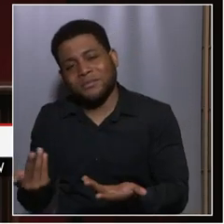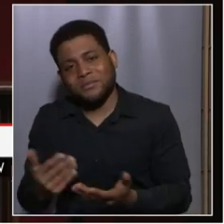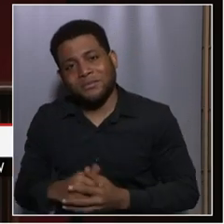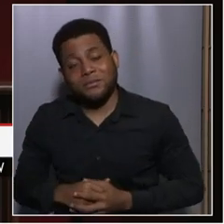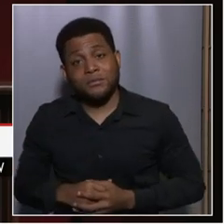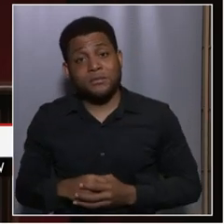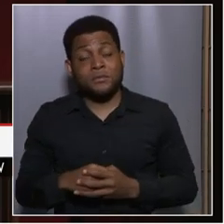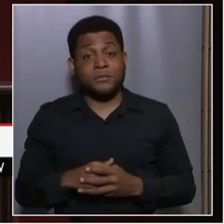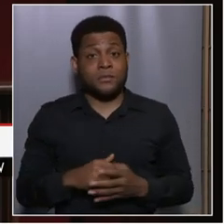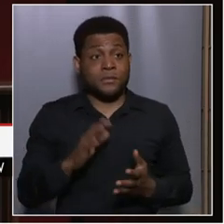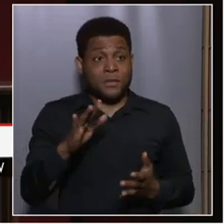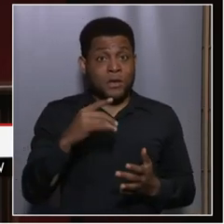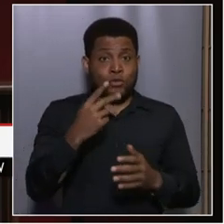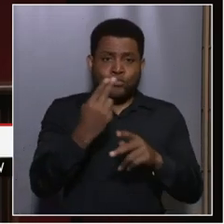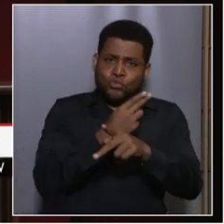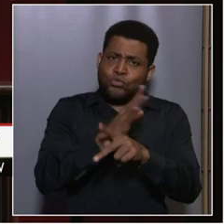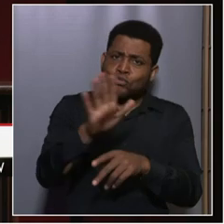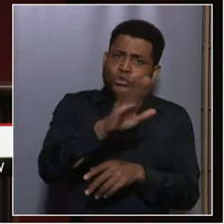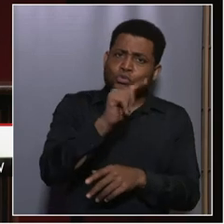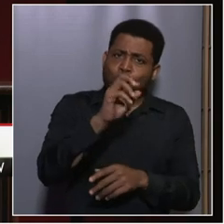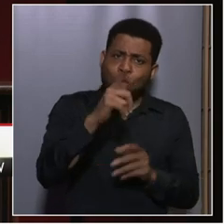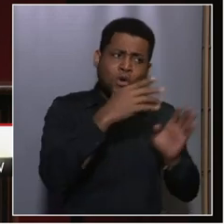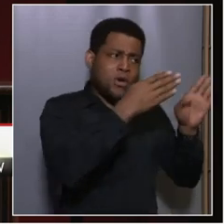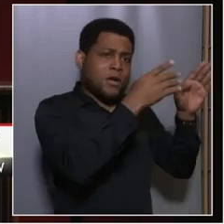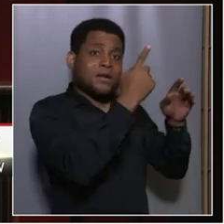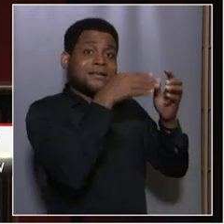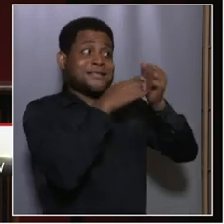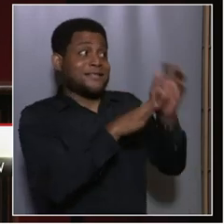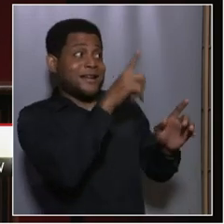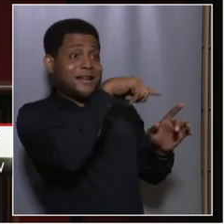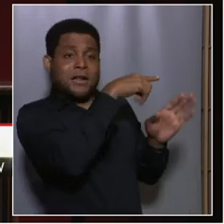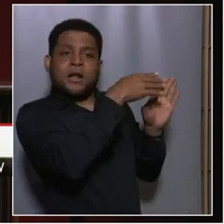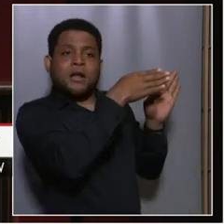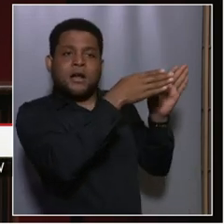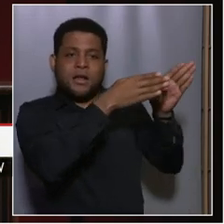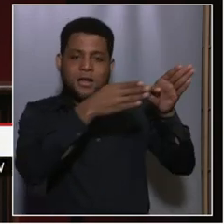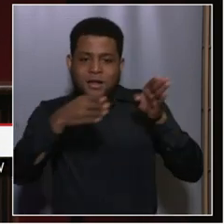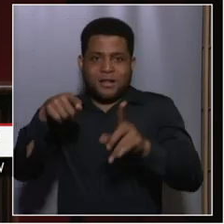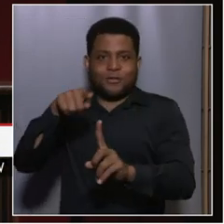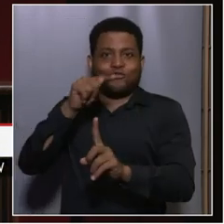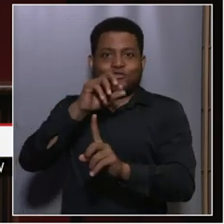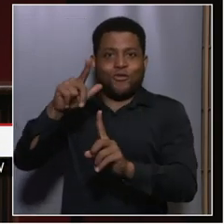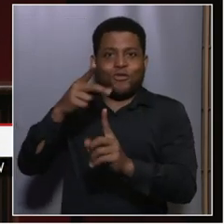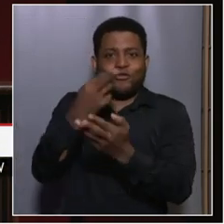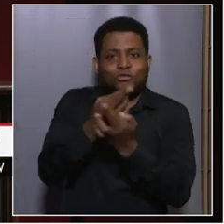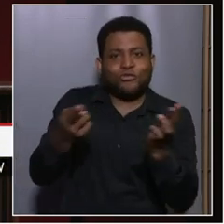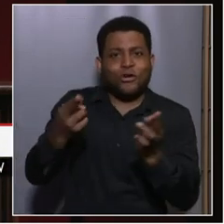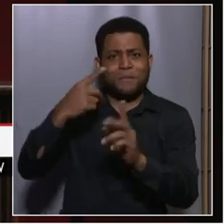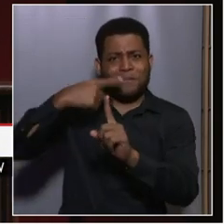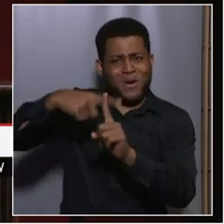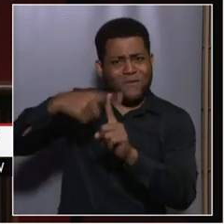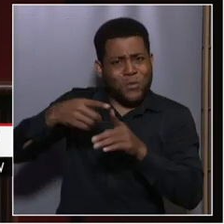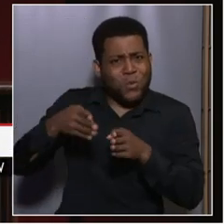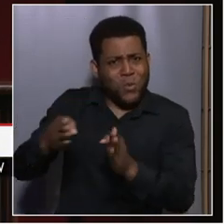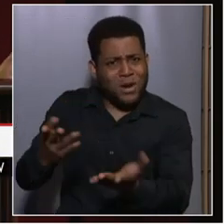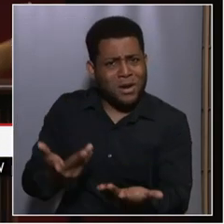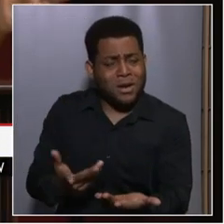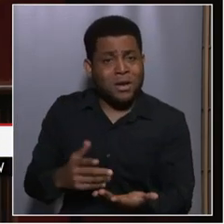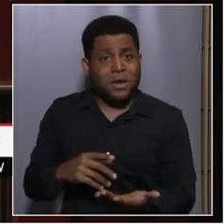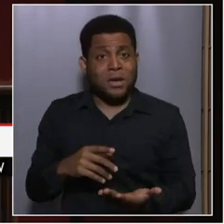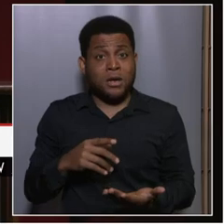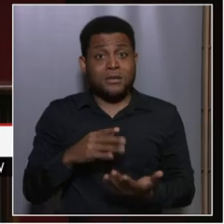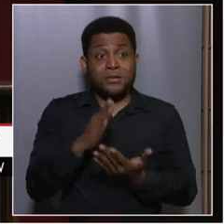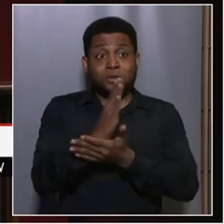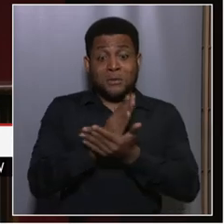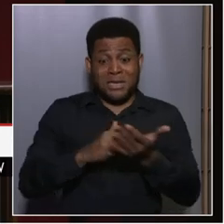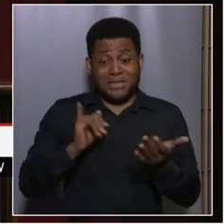tools to help get them going in the right direction. And so part of that is making sure you are connecting them